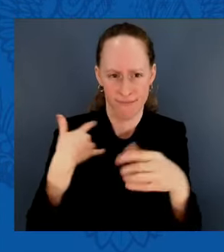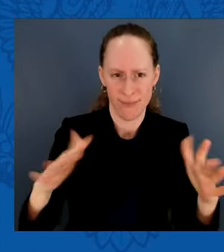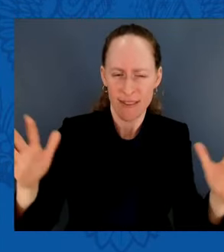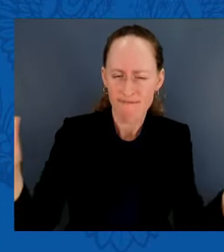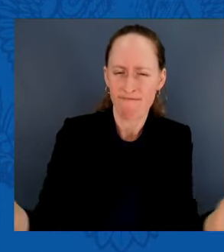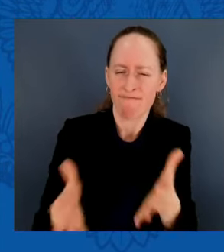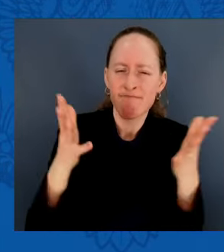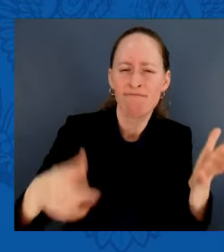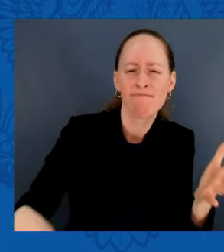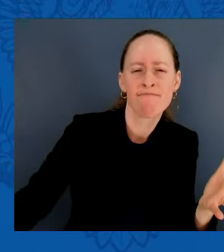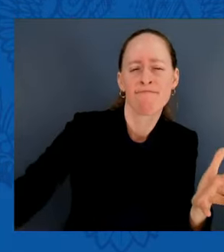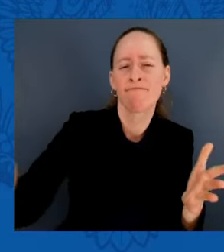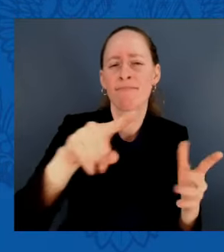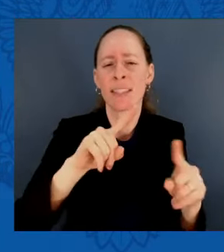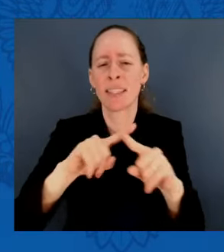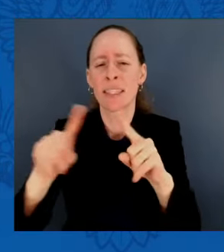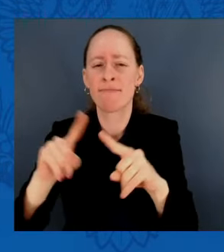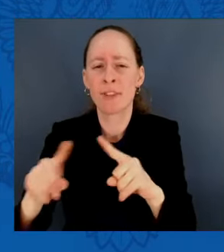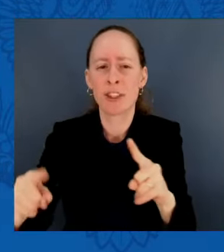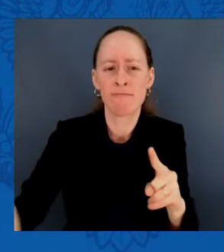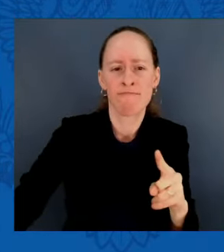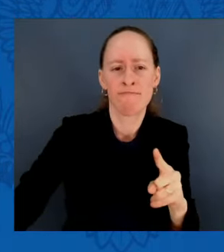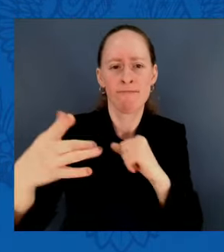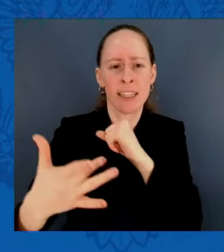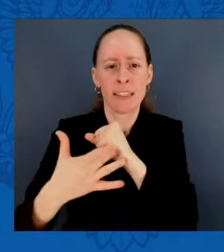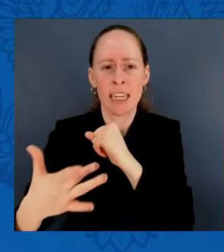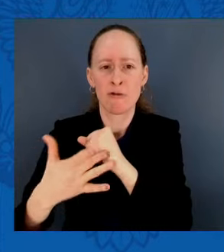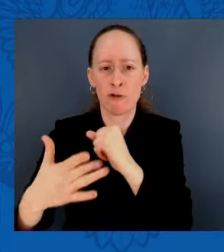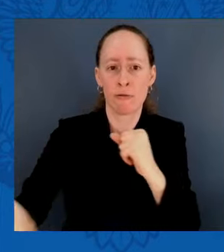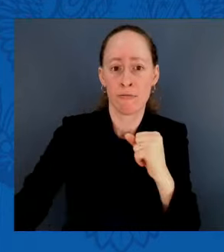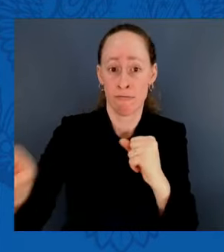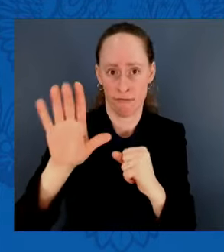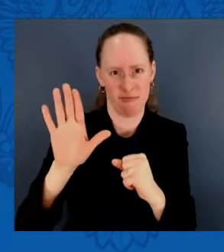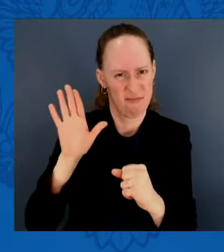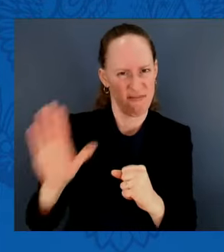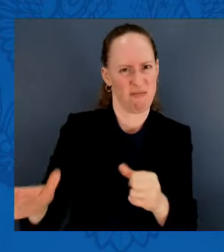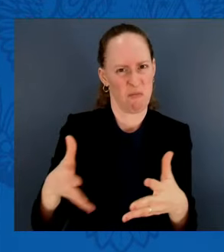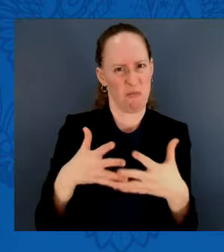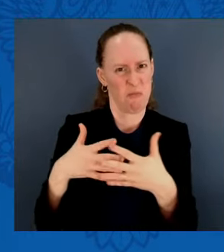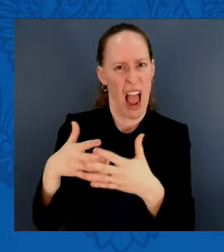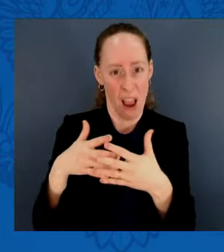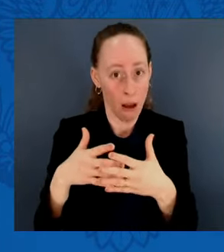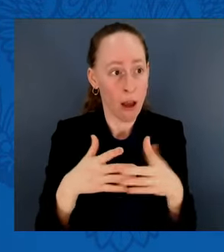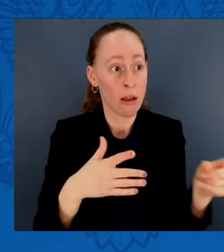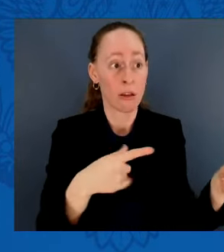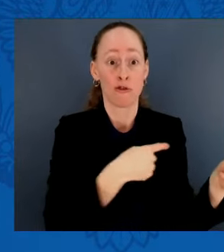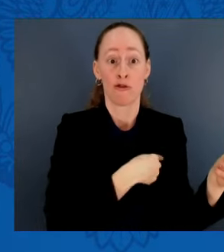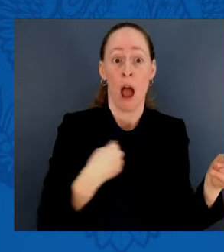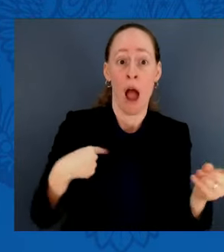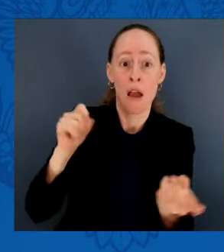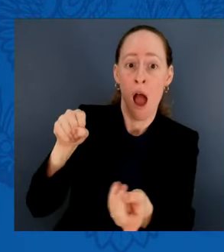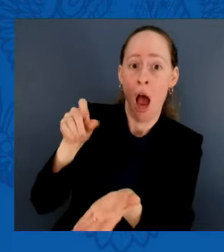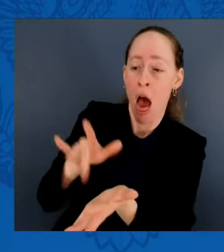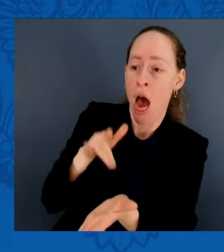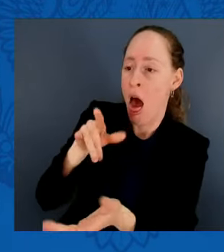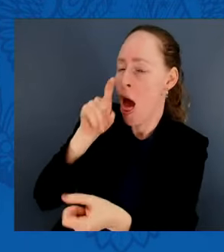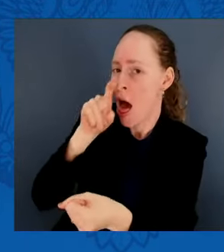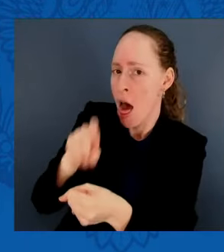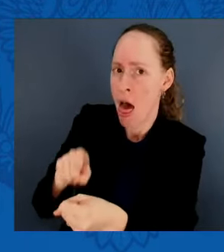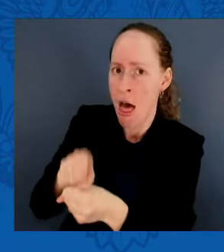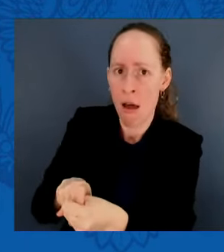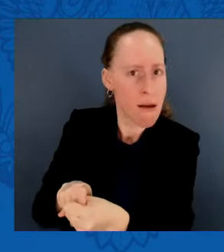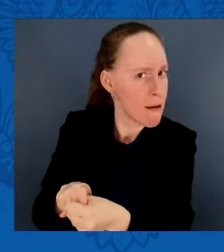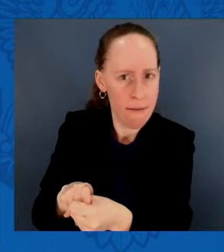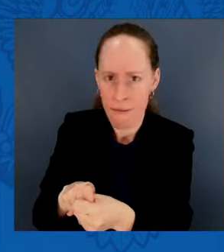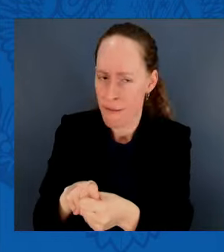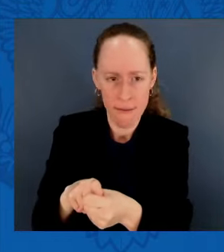in China, not allowing to trade them there. Frankly, for all this tough talk on China, it never occurred to my predecessor to do any